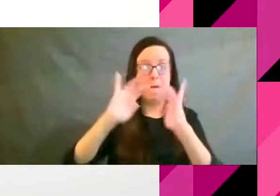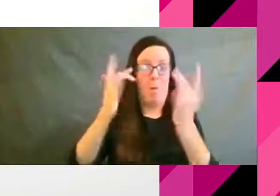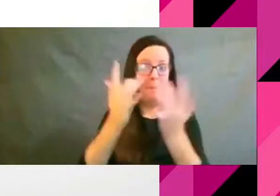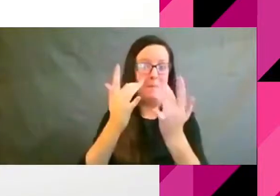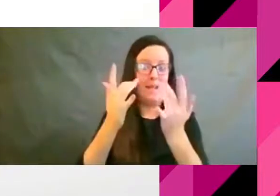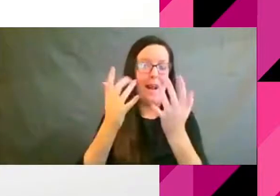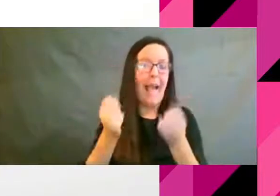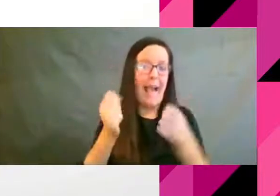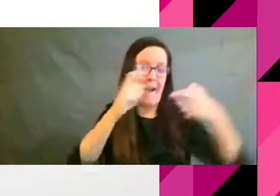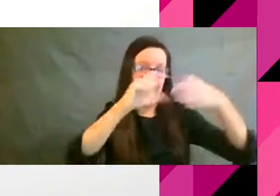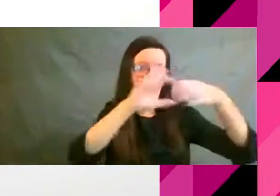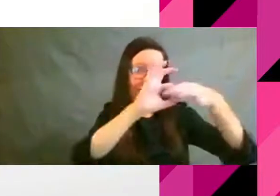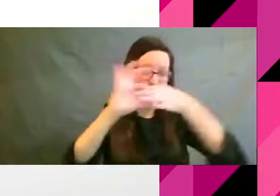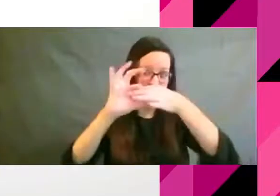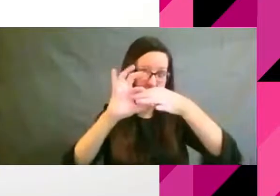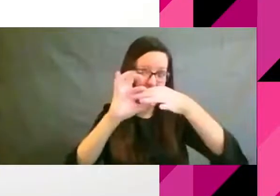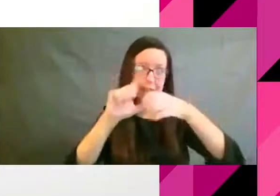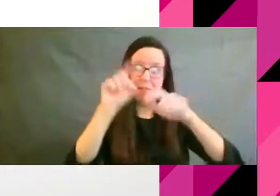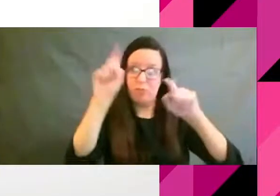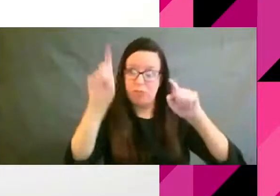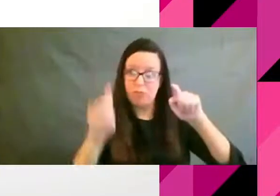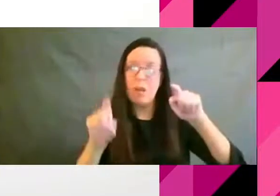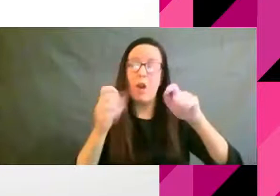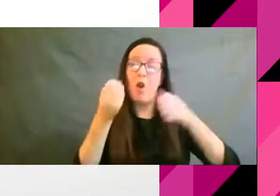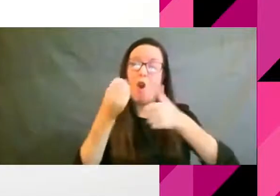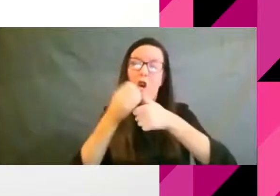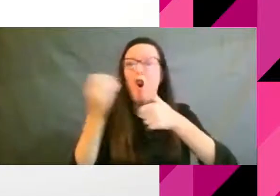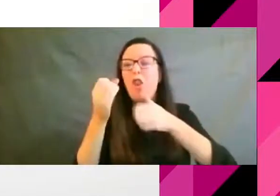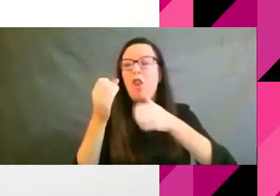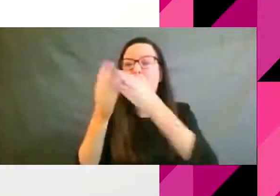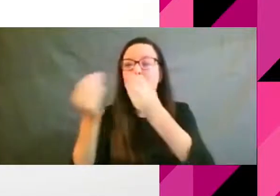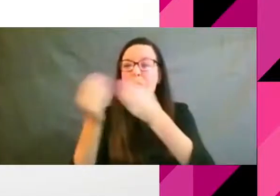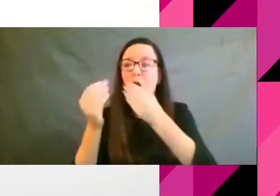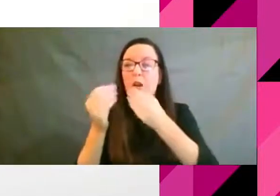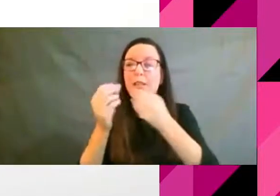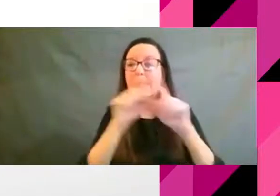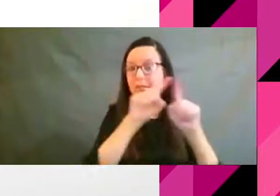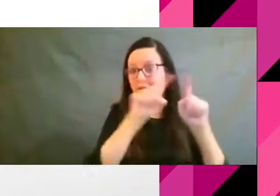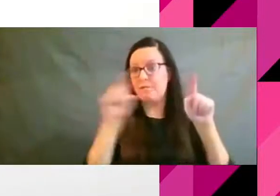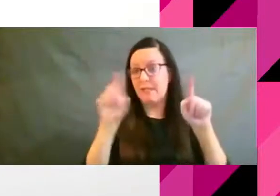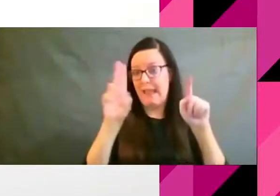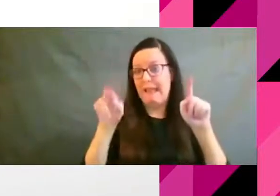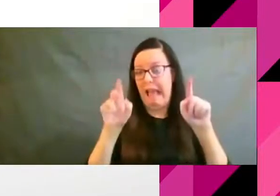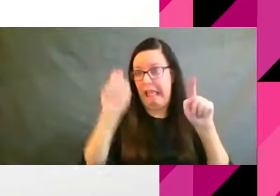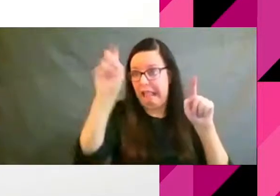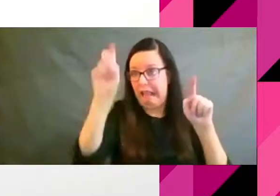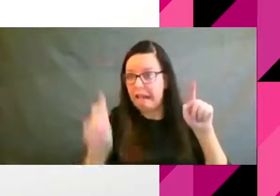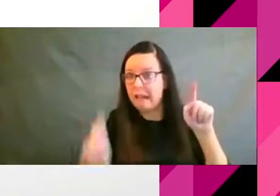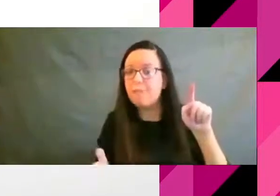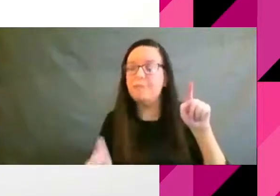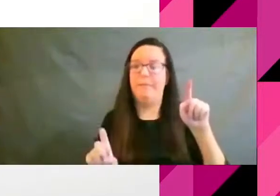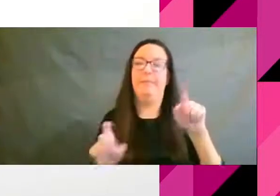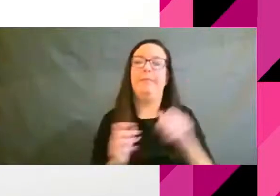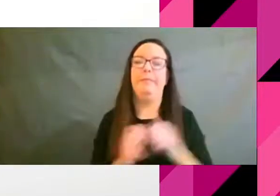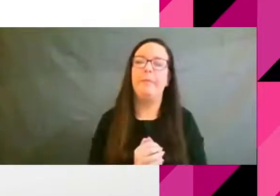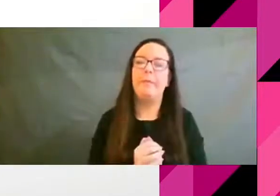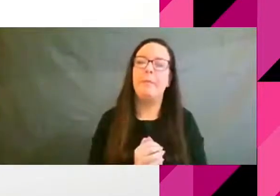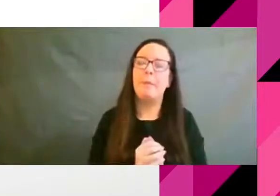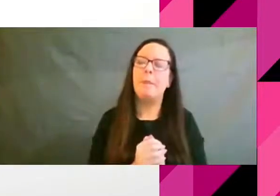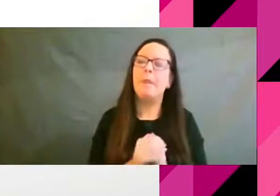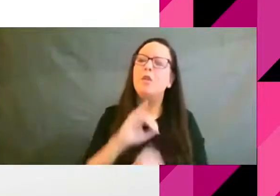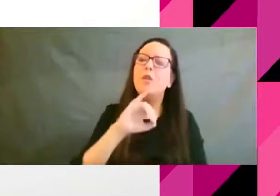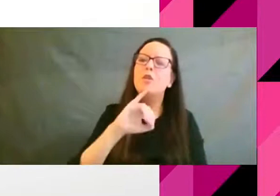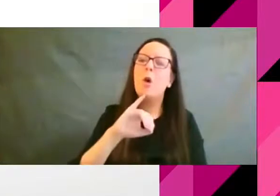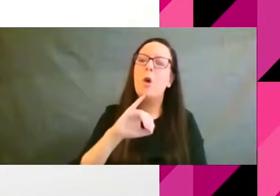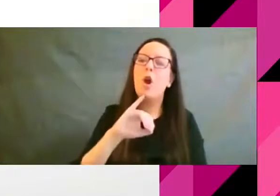and to other useful resources from your platform resource page. So, Justice Irvine's